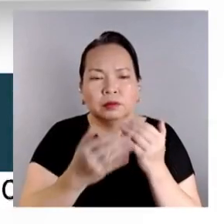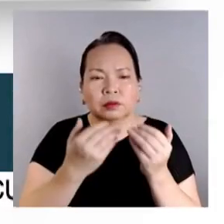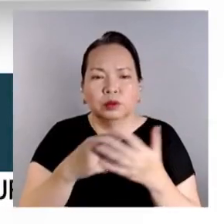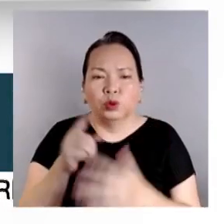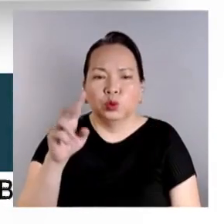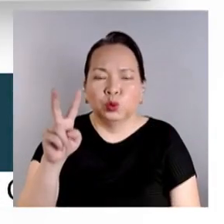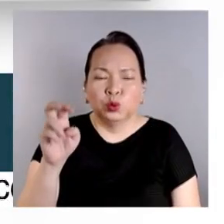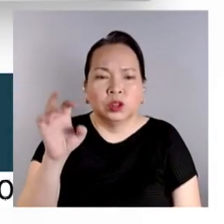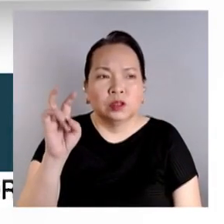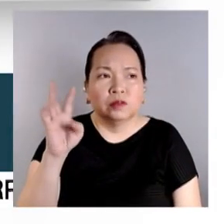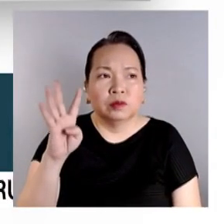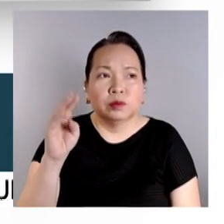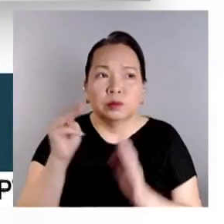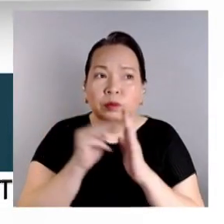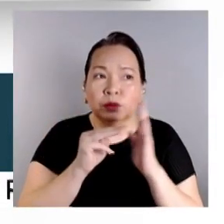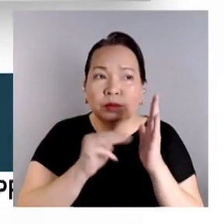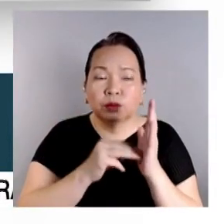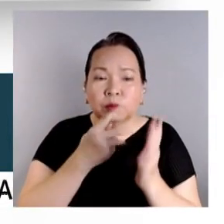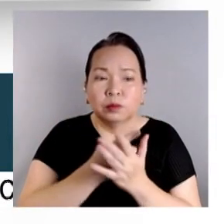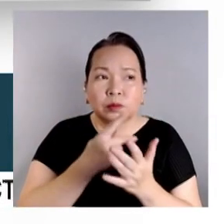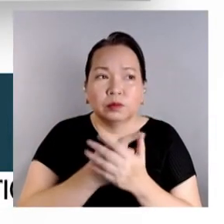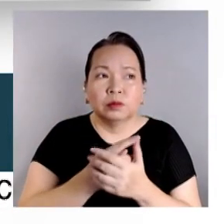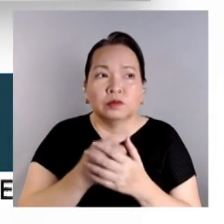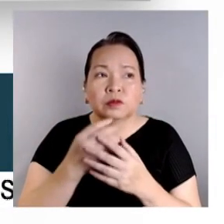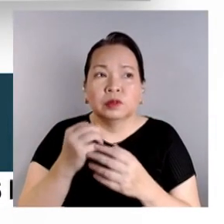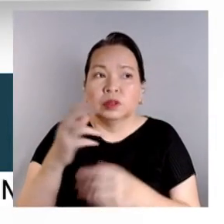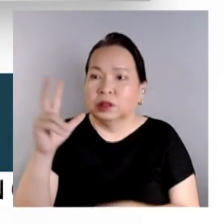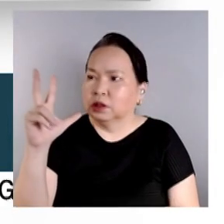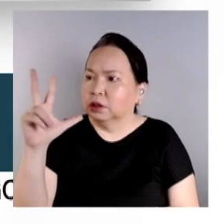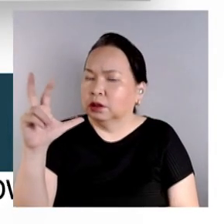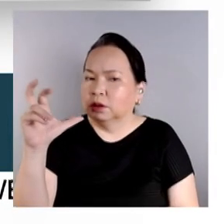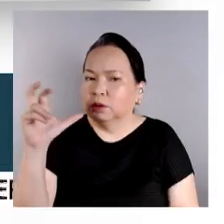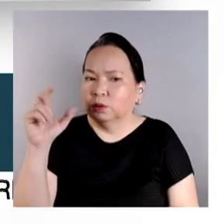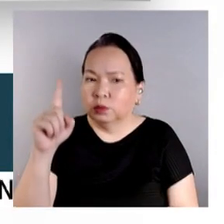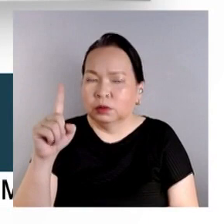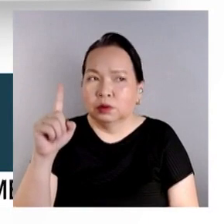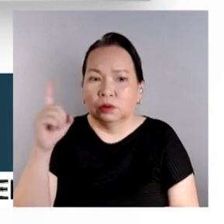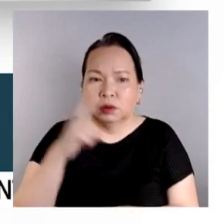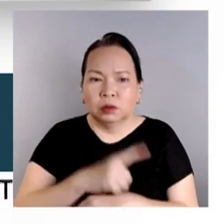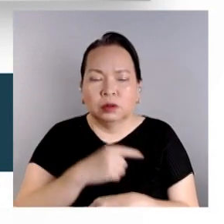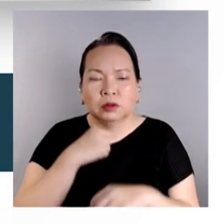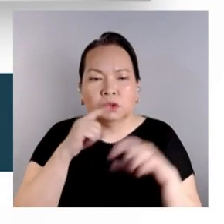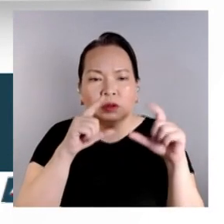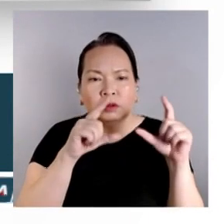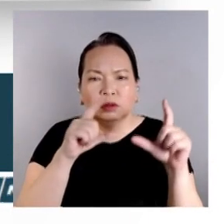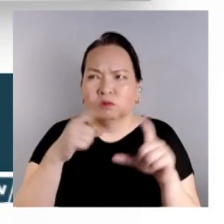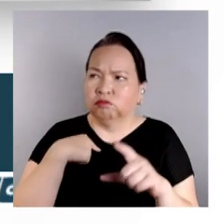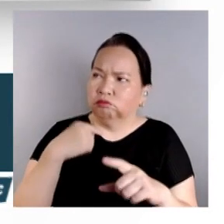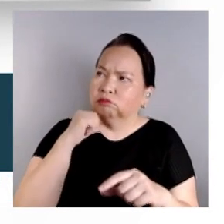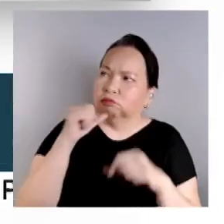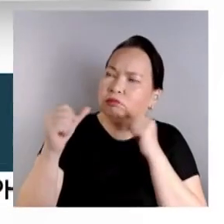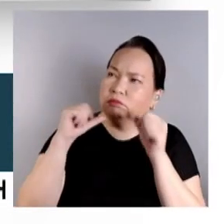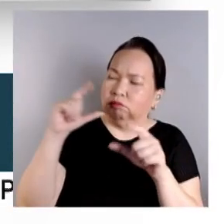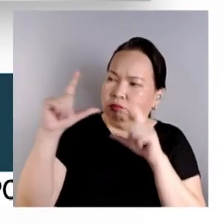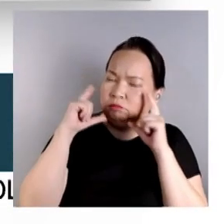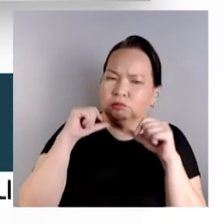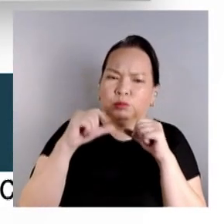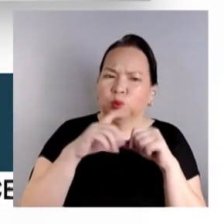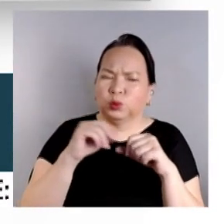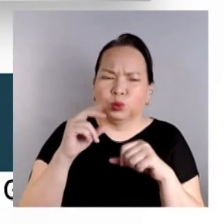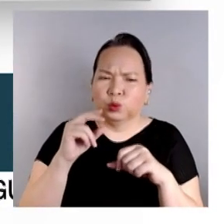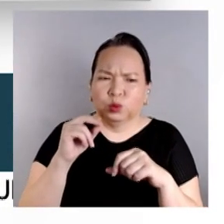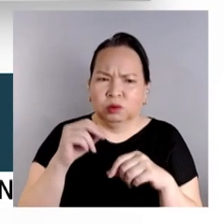million pesos in 301 days. One of the accused, Regino, denied the allegation, insisting he had